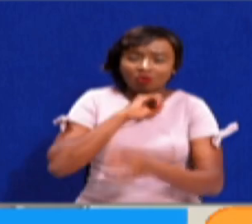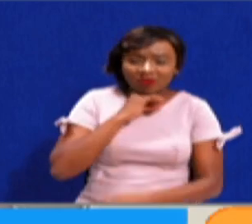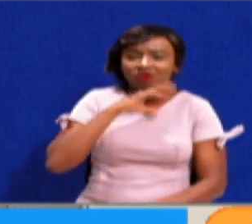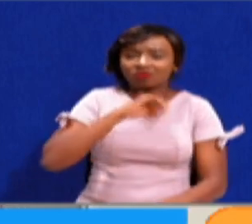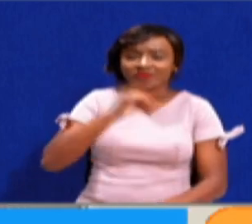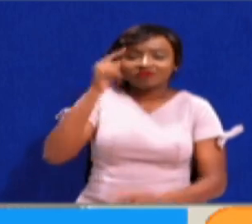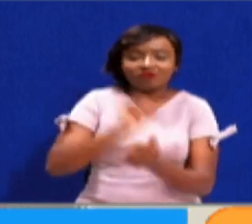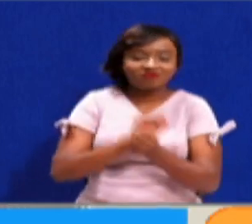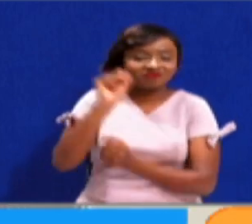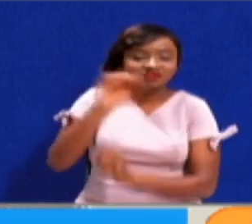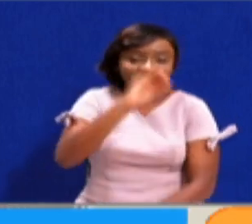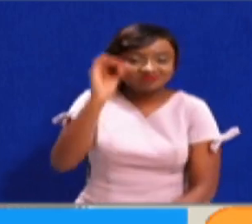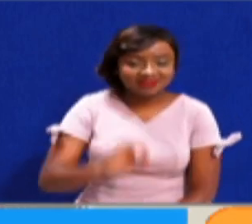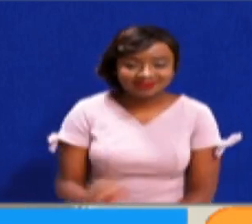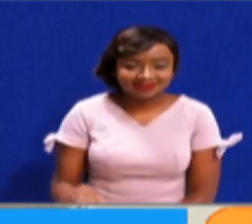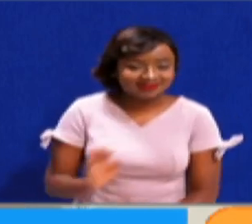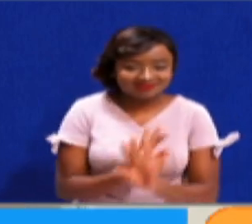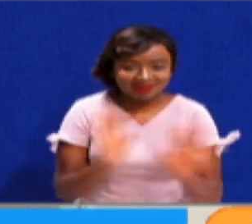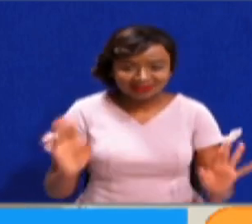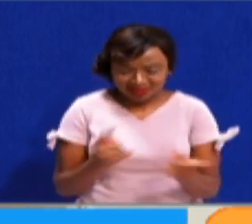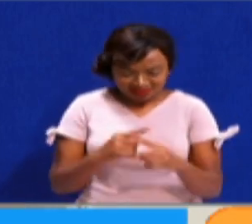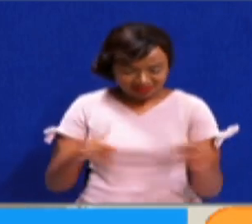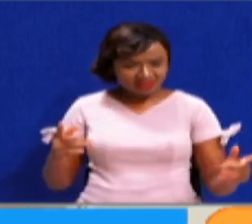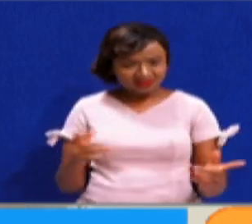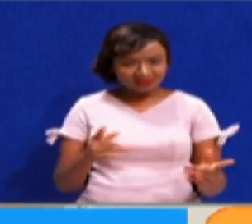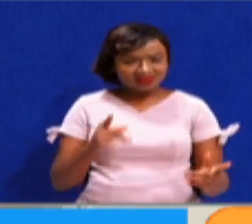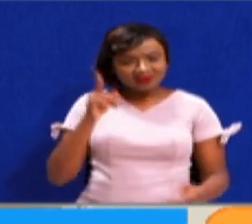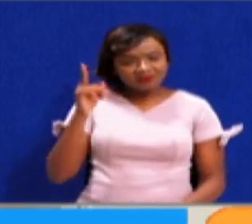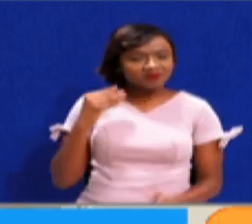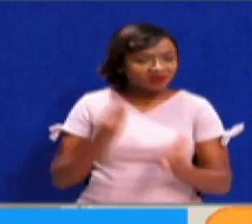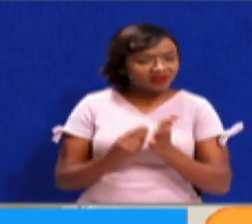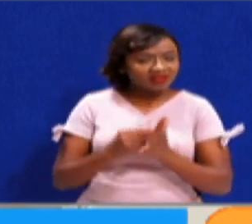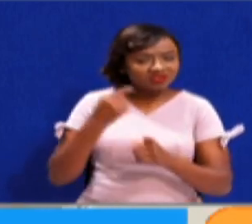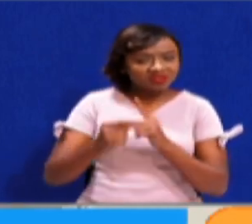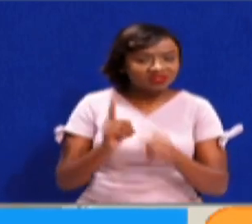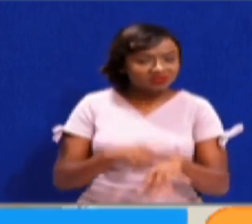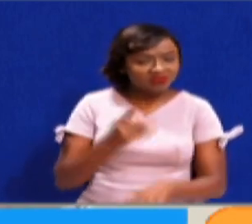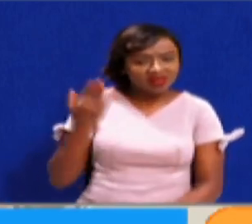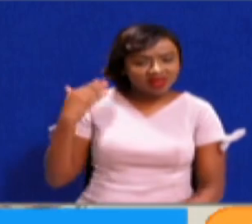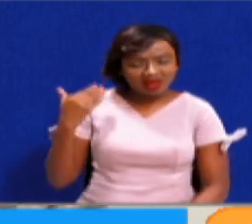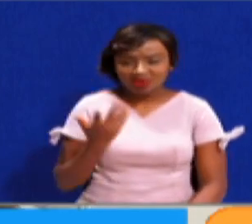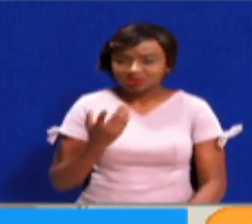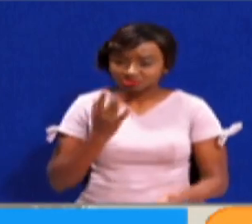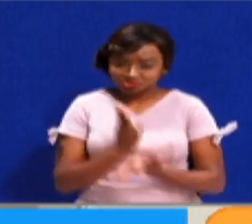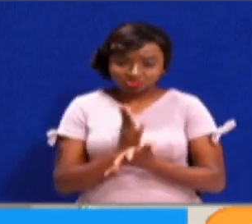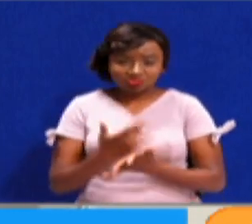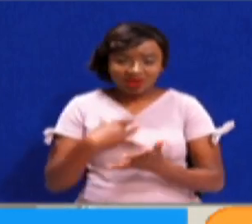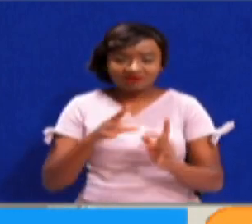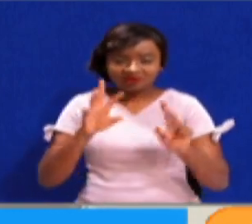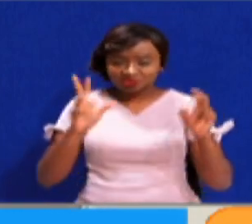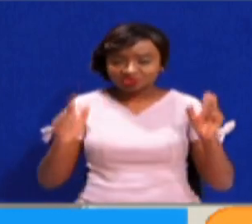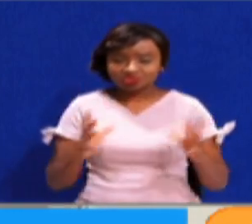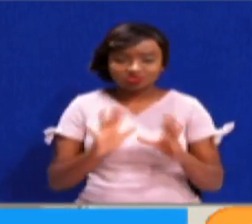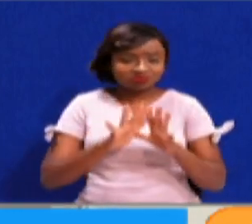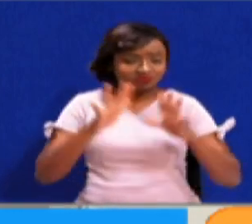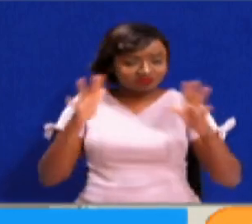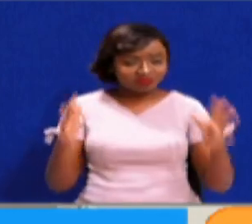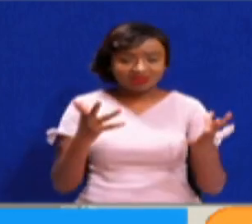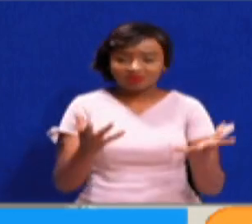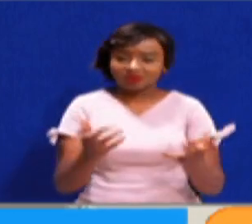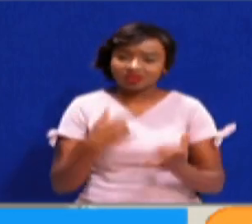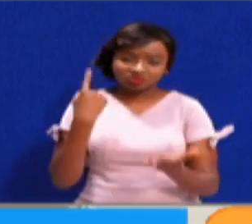accounts, which we know are, what, how many financial years ago? Three? Three. Yeah. So there's bigger questions, actually, I think, for me, and actually, those are the